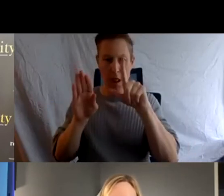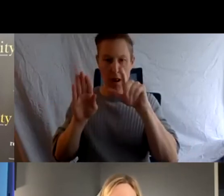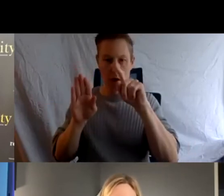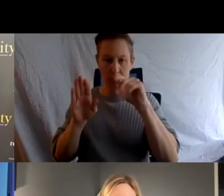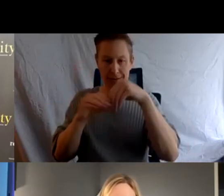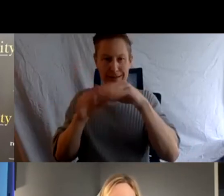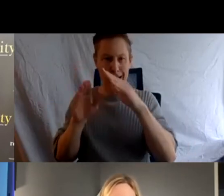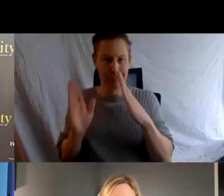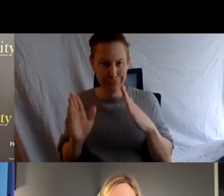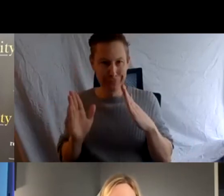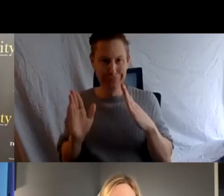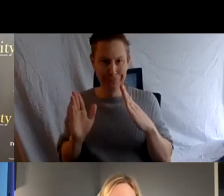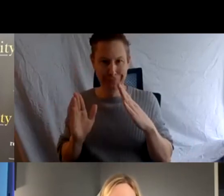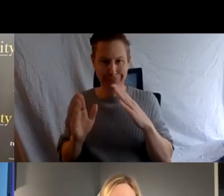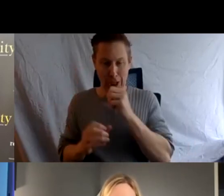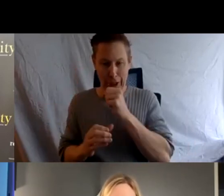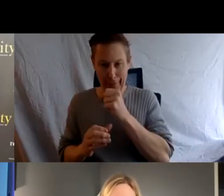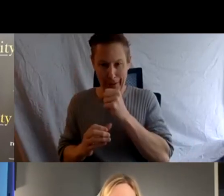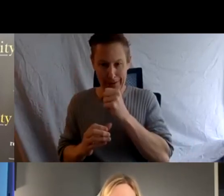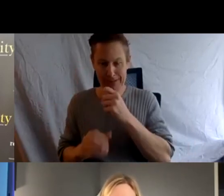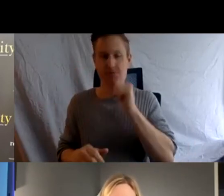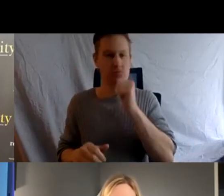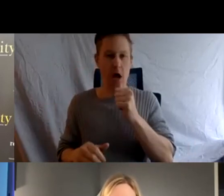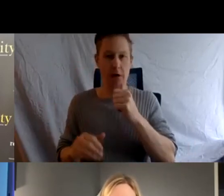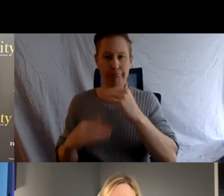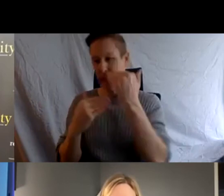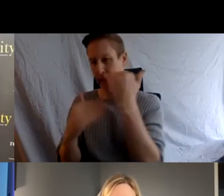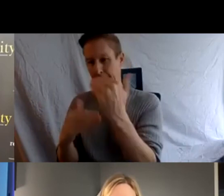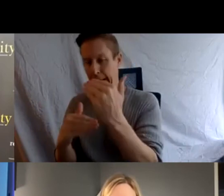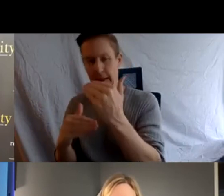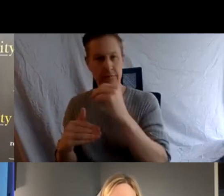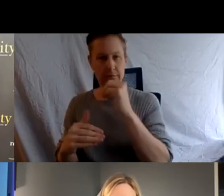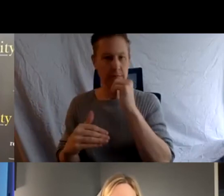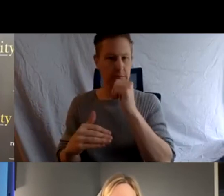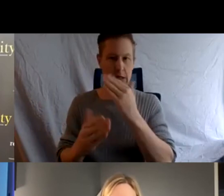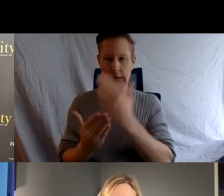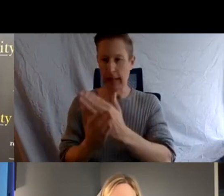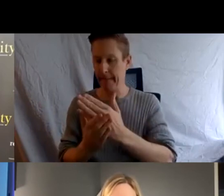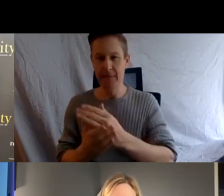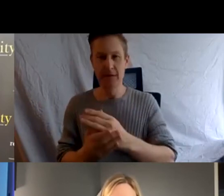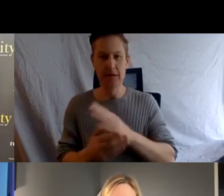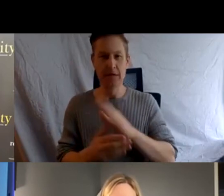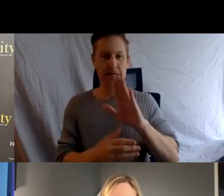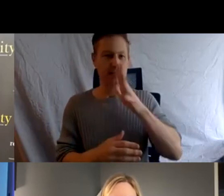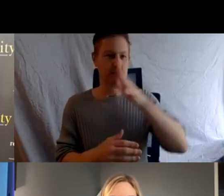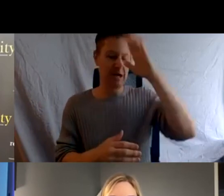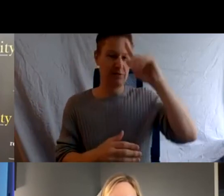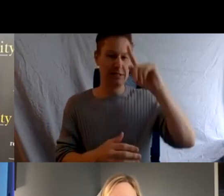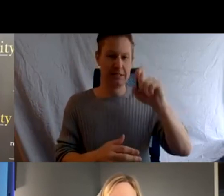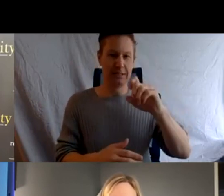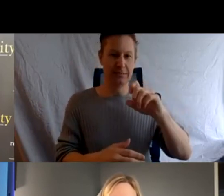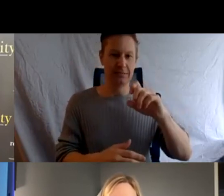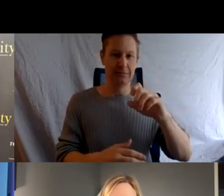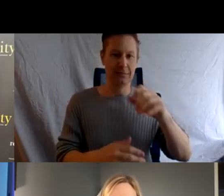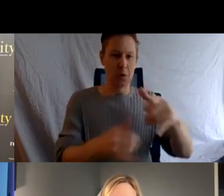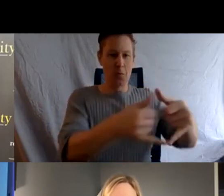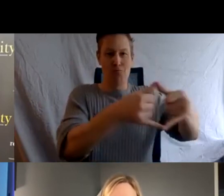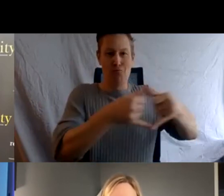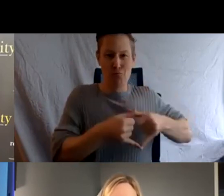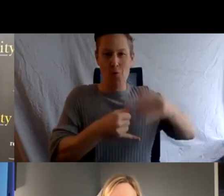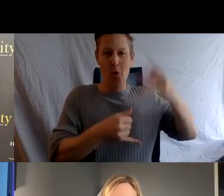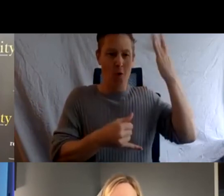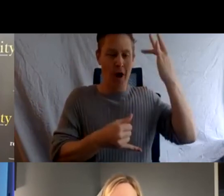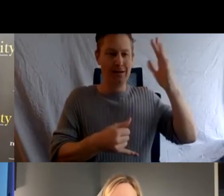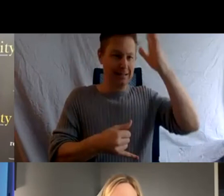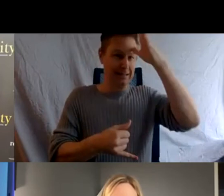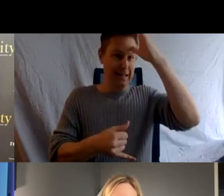house, and how that didn't stop him. And his parents should get a medal, because his dad would be